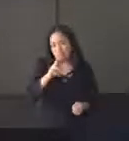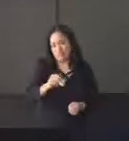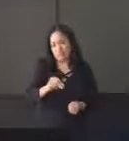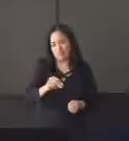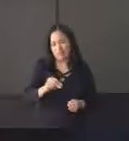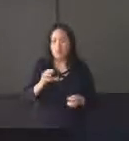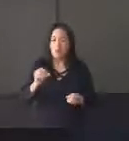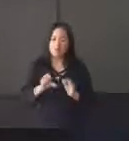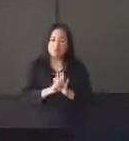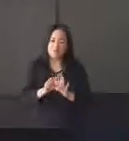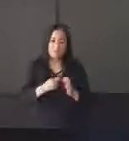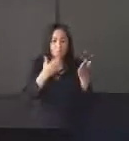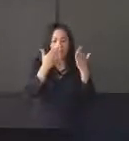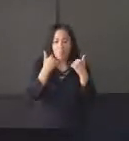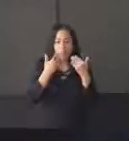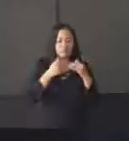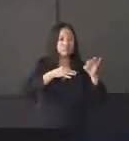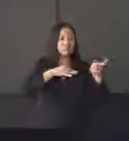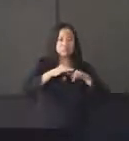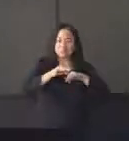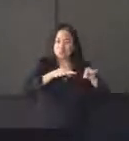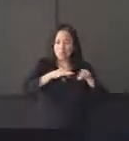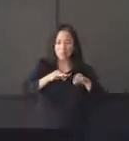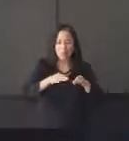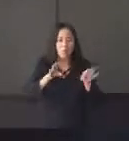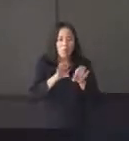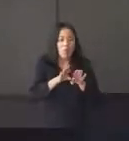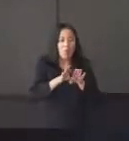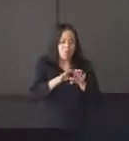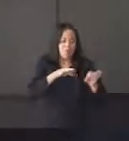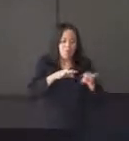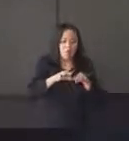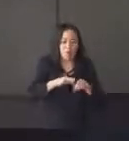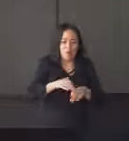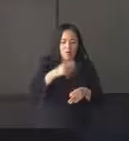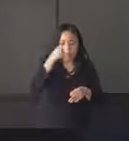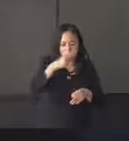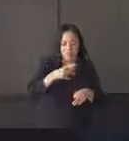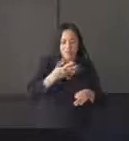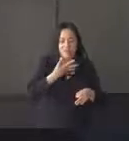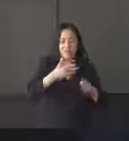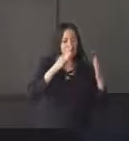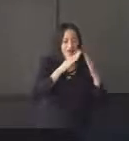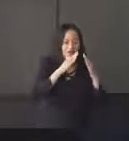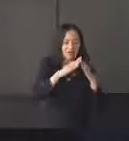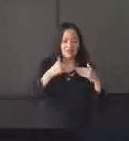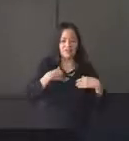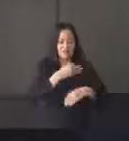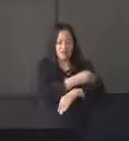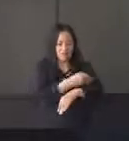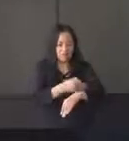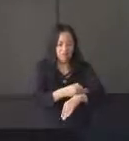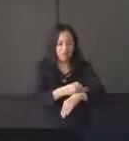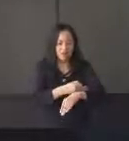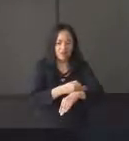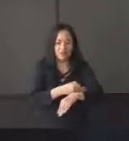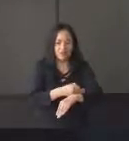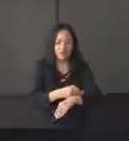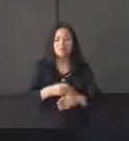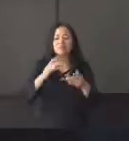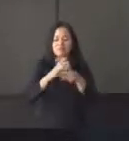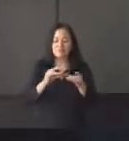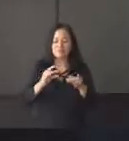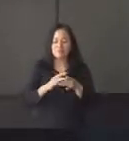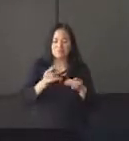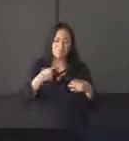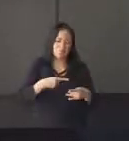employment, if it's not possible to have autonomy for the sustenance of houses, families, we are